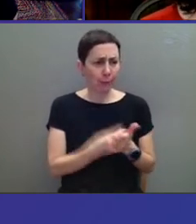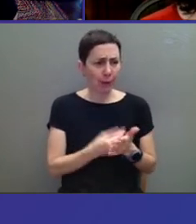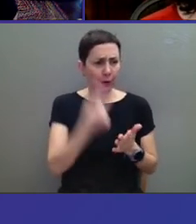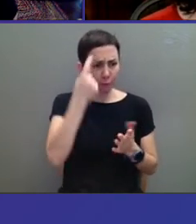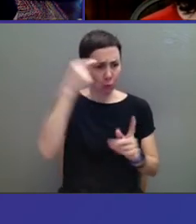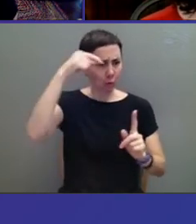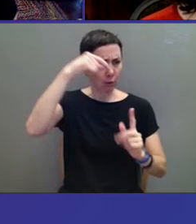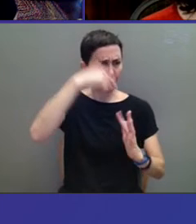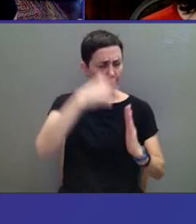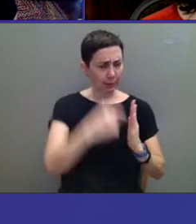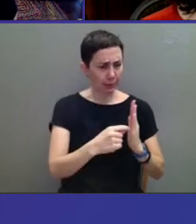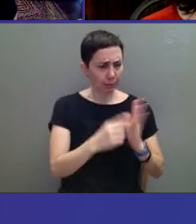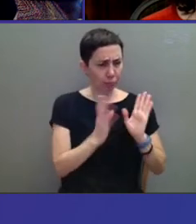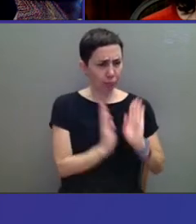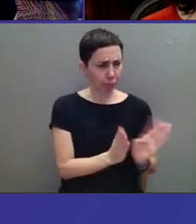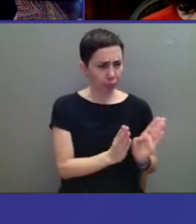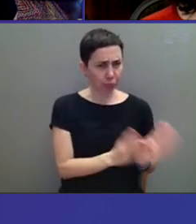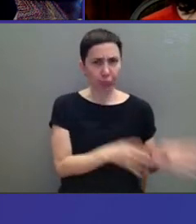on,